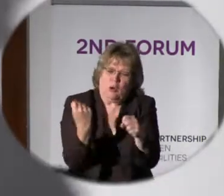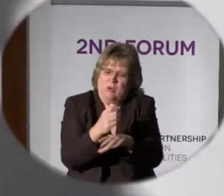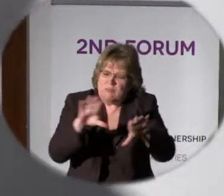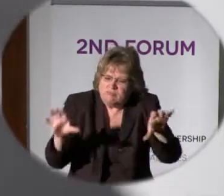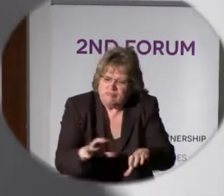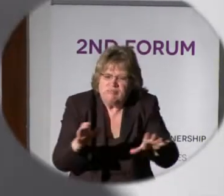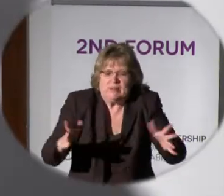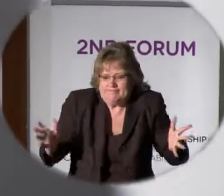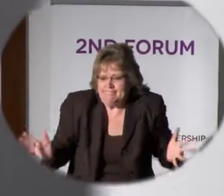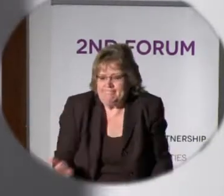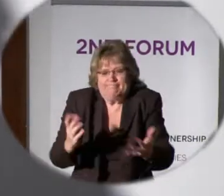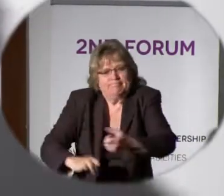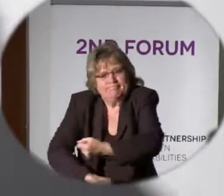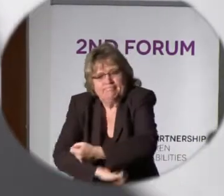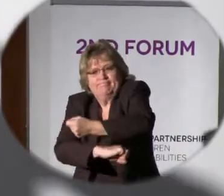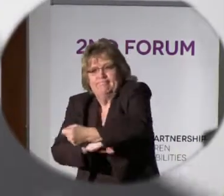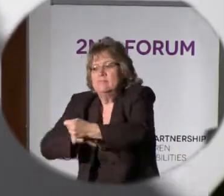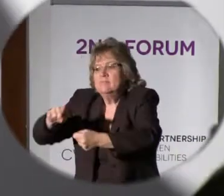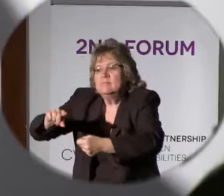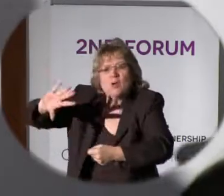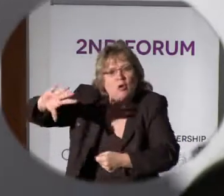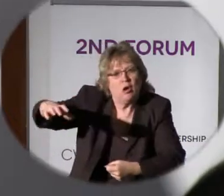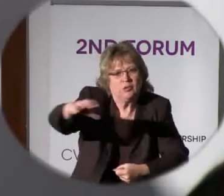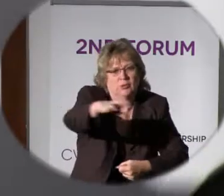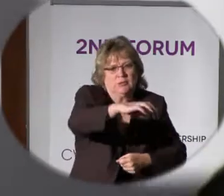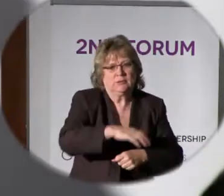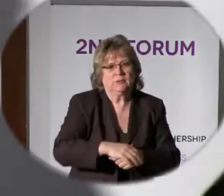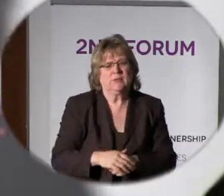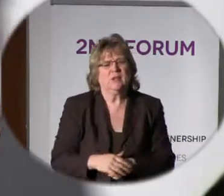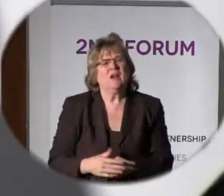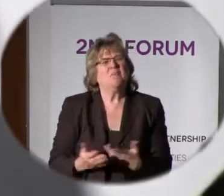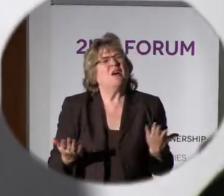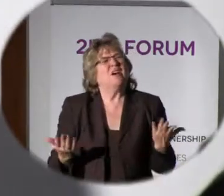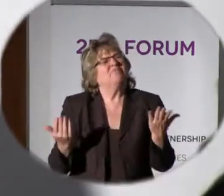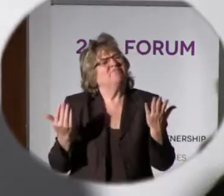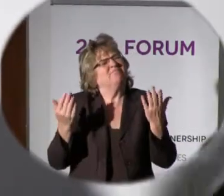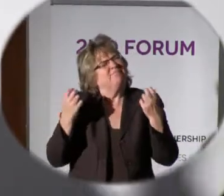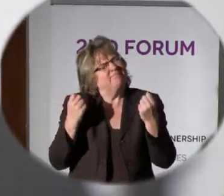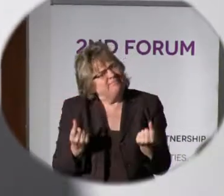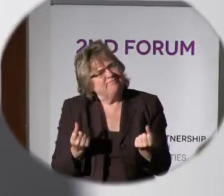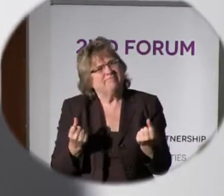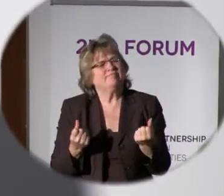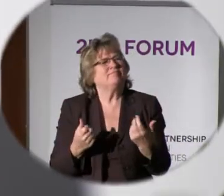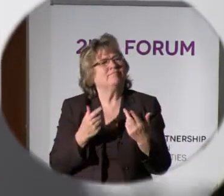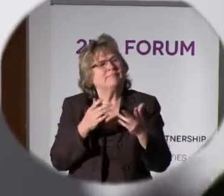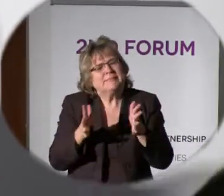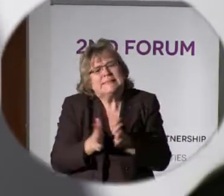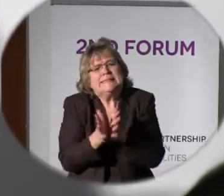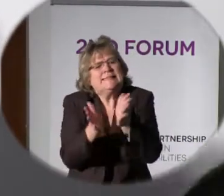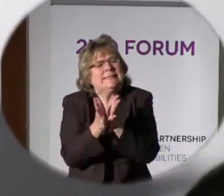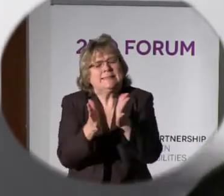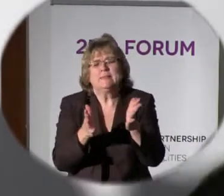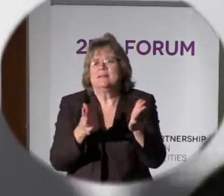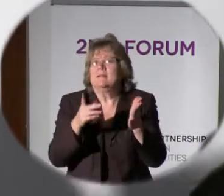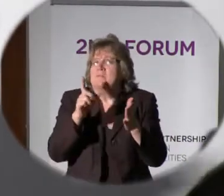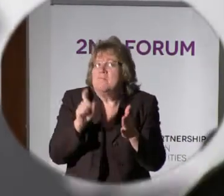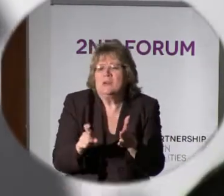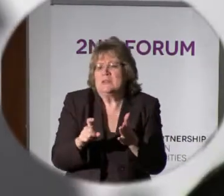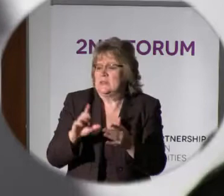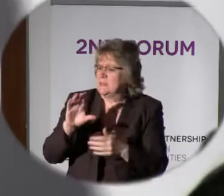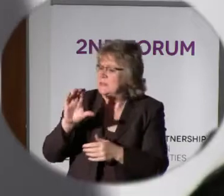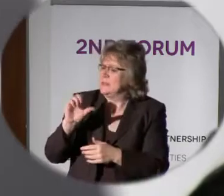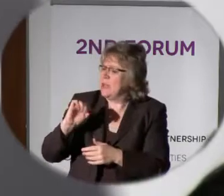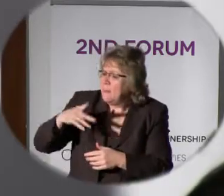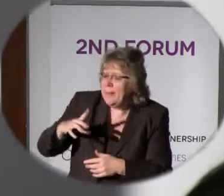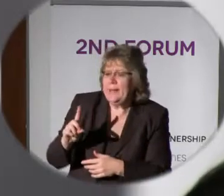in all aspects of development. There was an endorsement of the idea that an accessible society